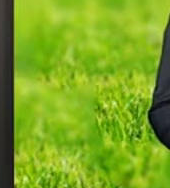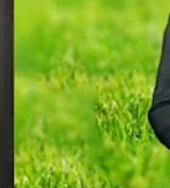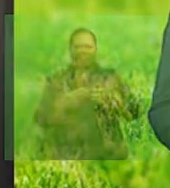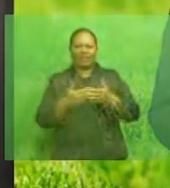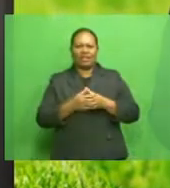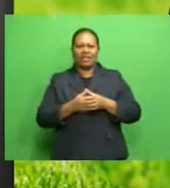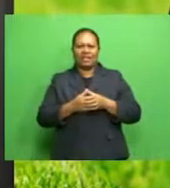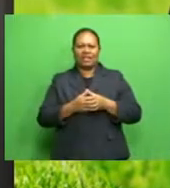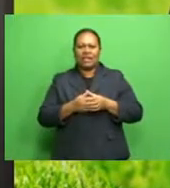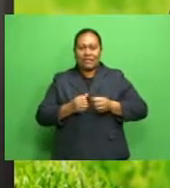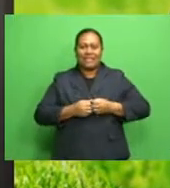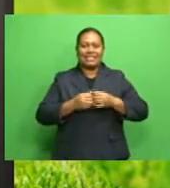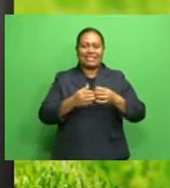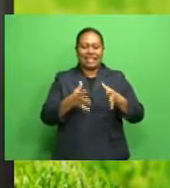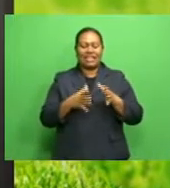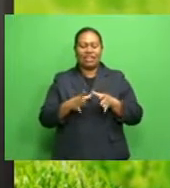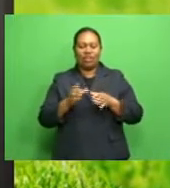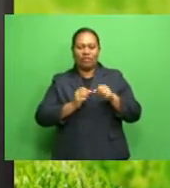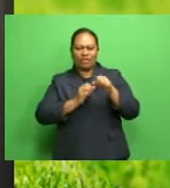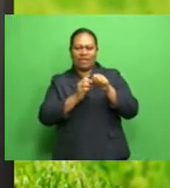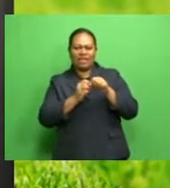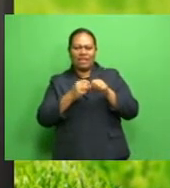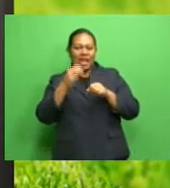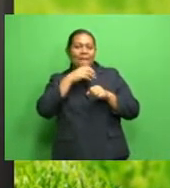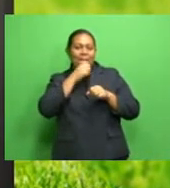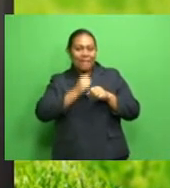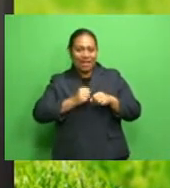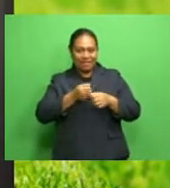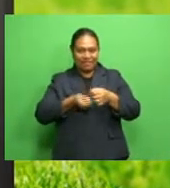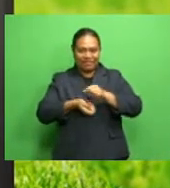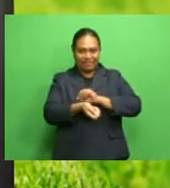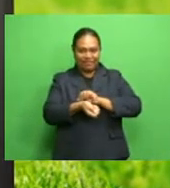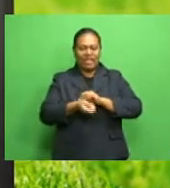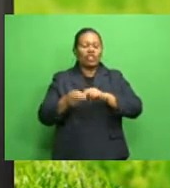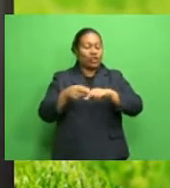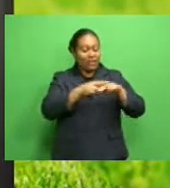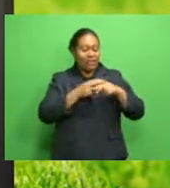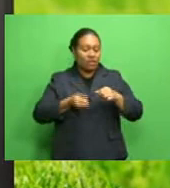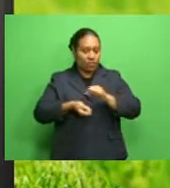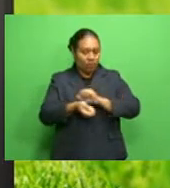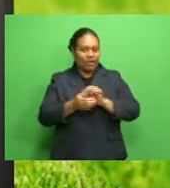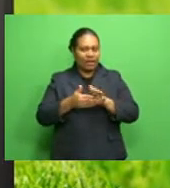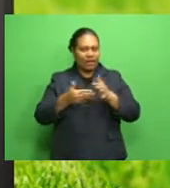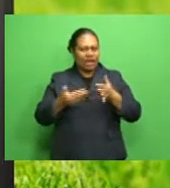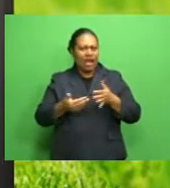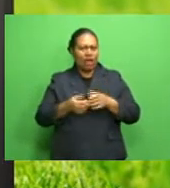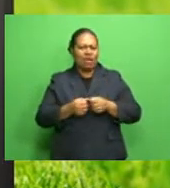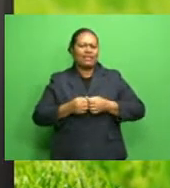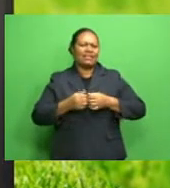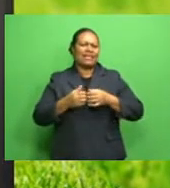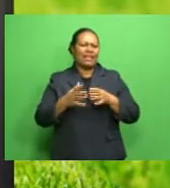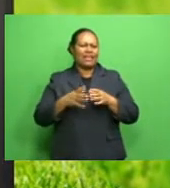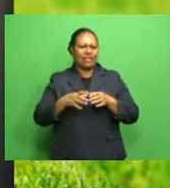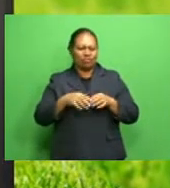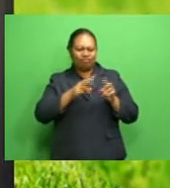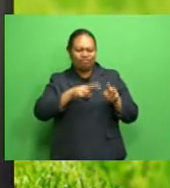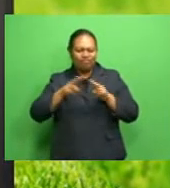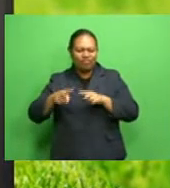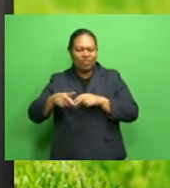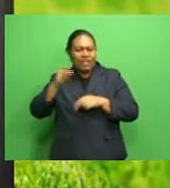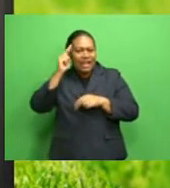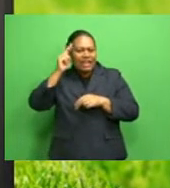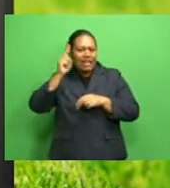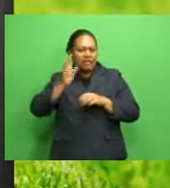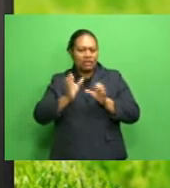over the commencement of the Men's World Cup qualifier, Cricket Fiji is rounding the pitch by scouting players for the national squad. The